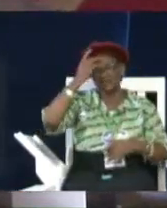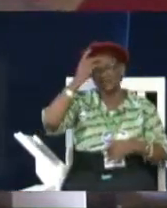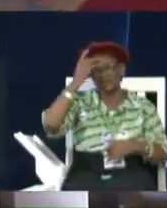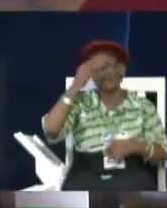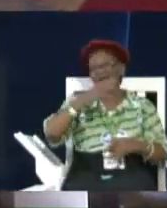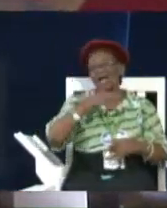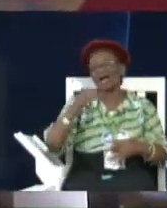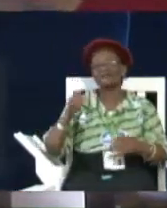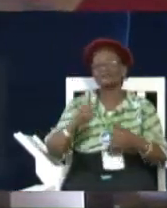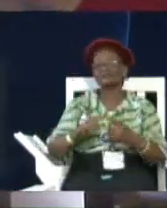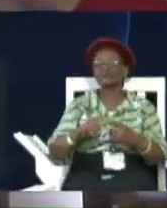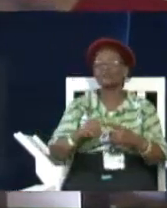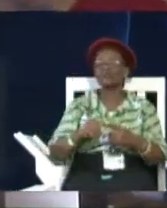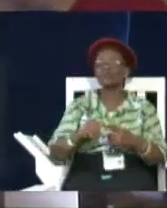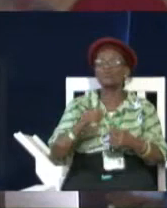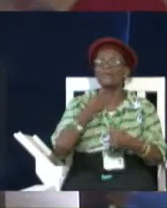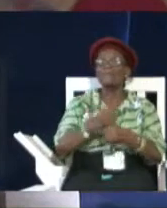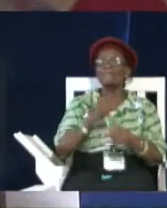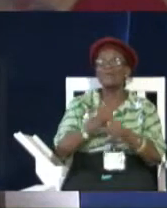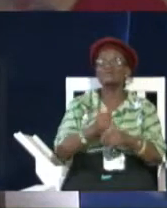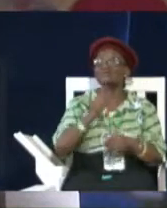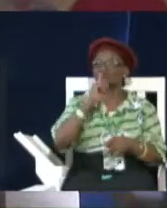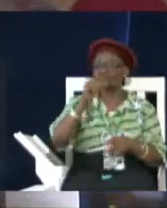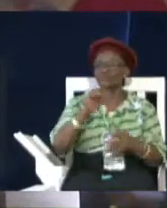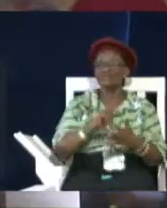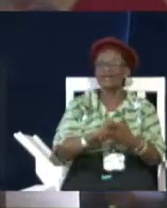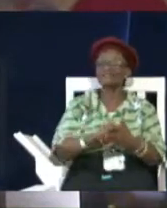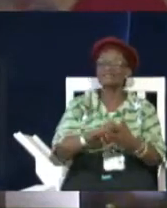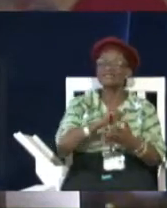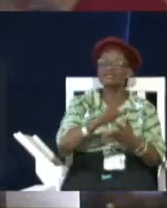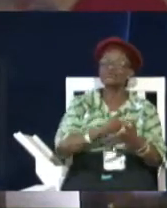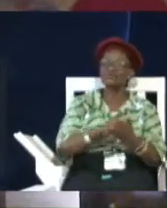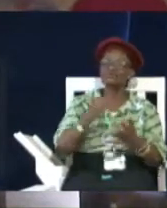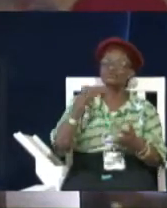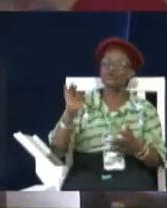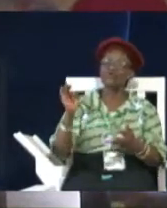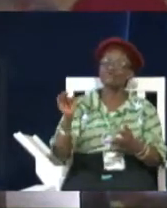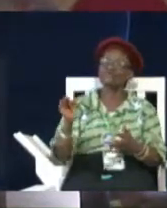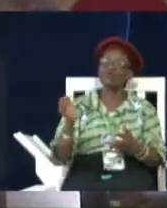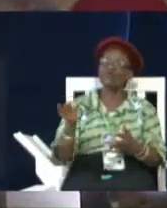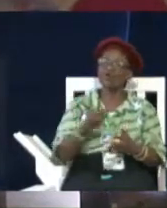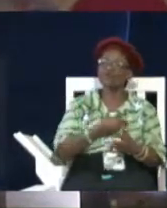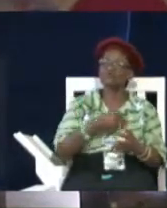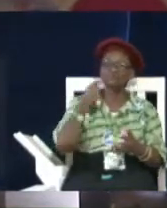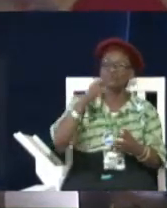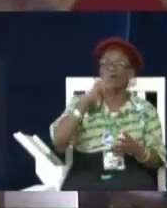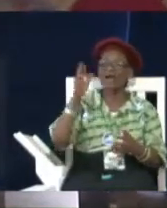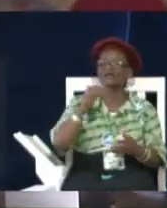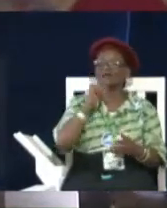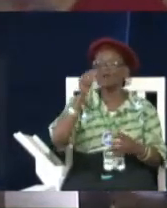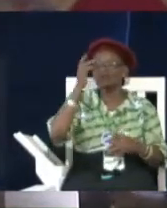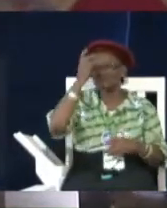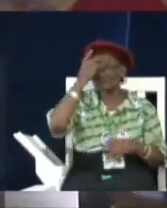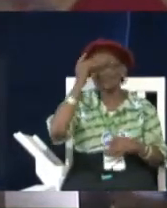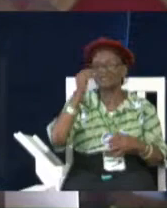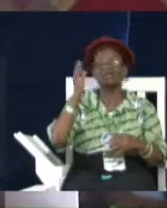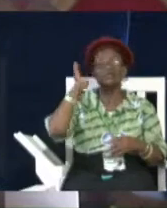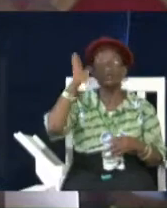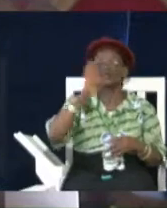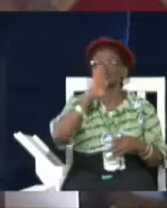and to make that those of us who are not sick will remain completely whole.